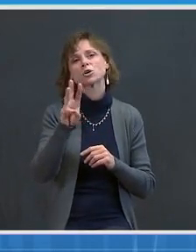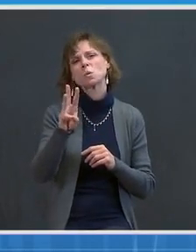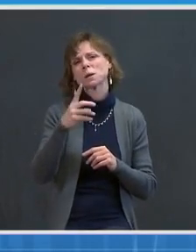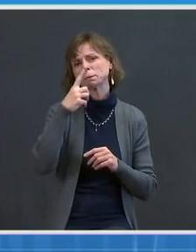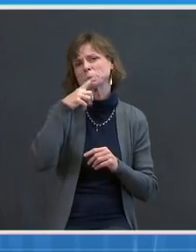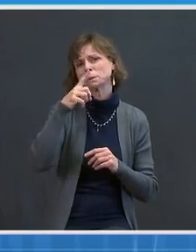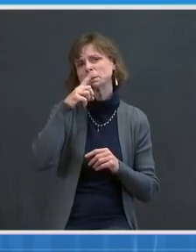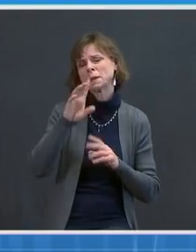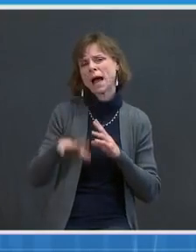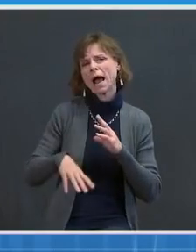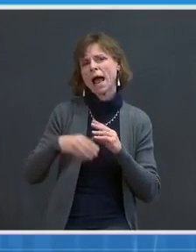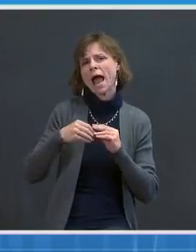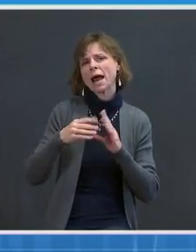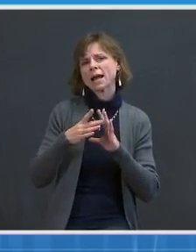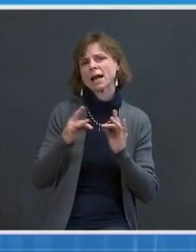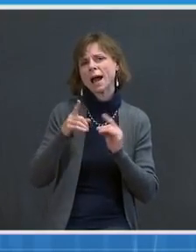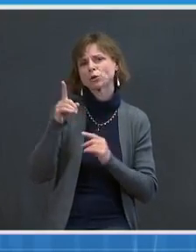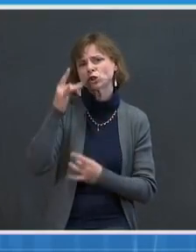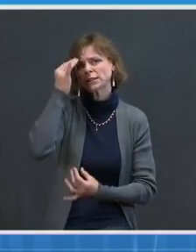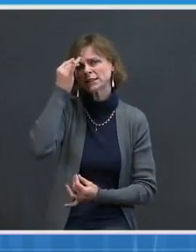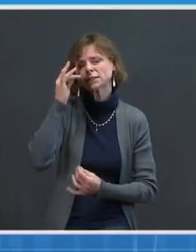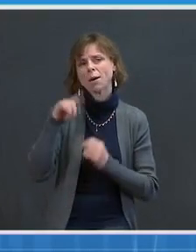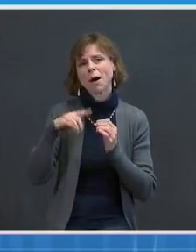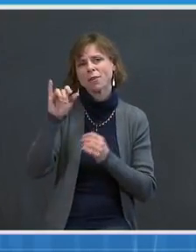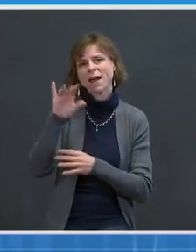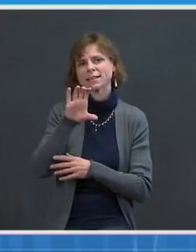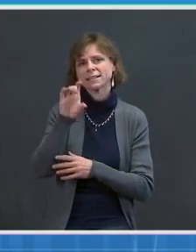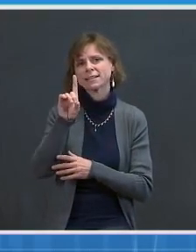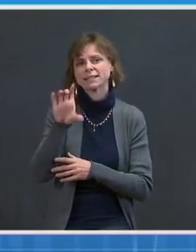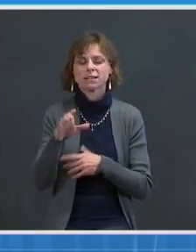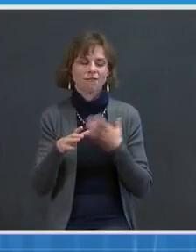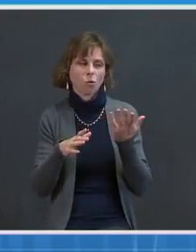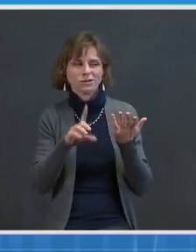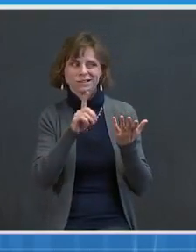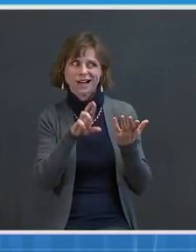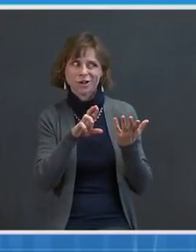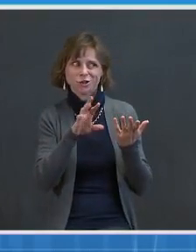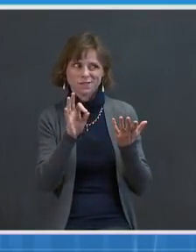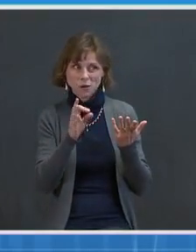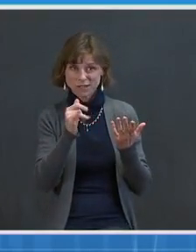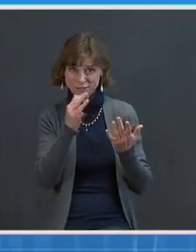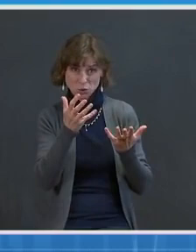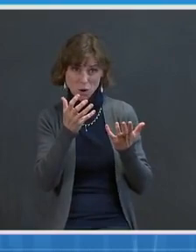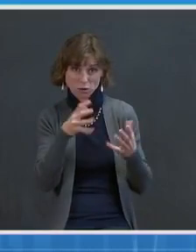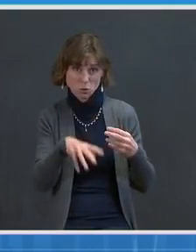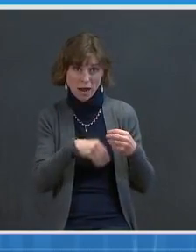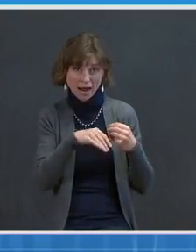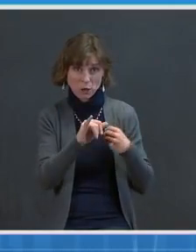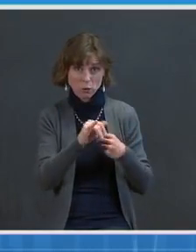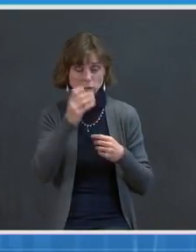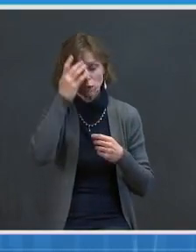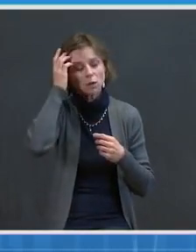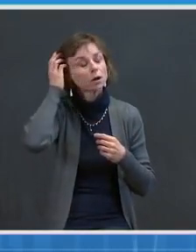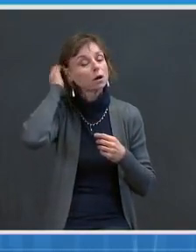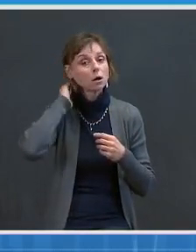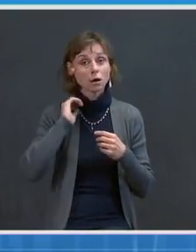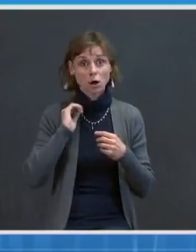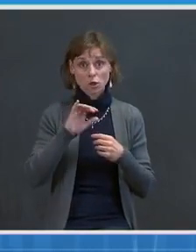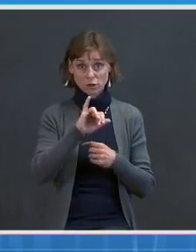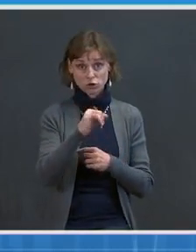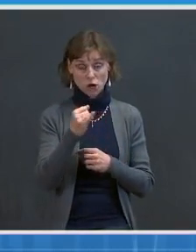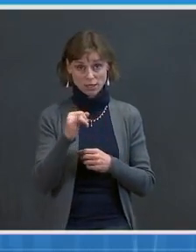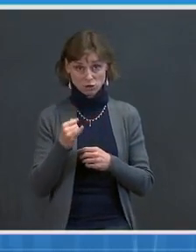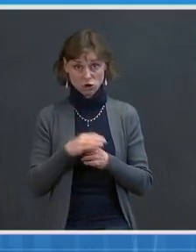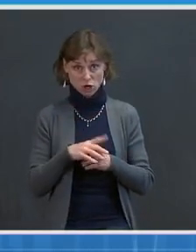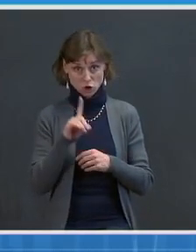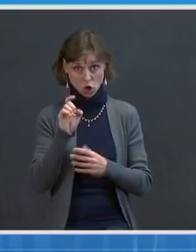comment about how she's thinking about this at the CDC, and of course, Dr. Fauci, if you want to add as well. The Johnson & Johnson 100